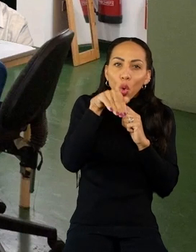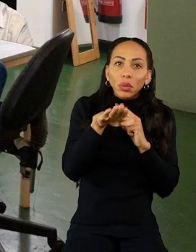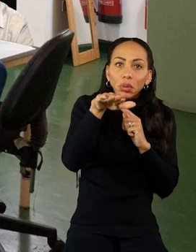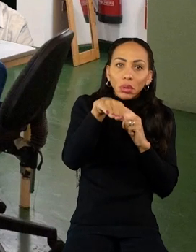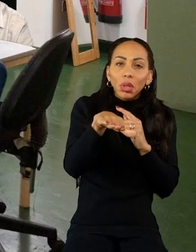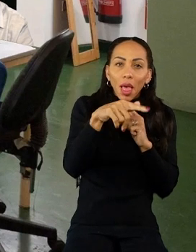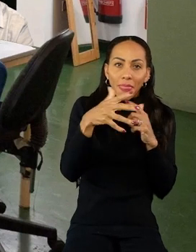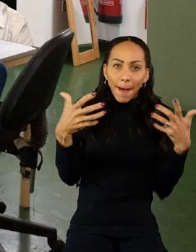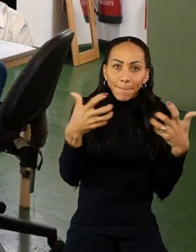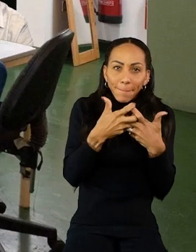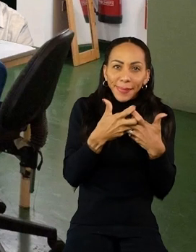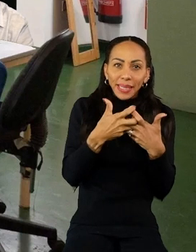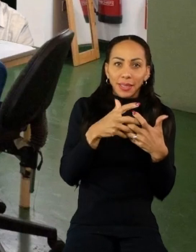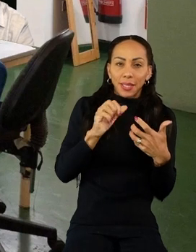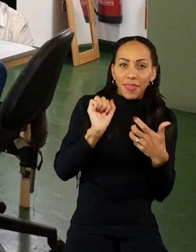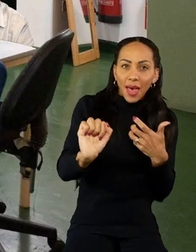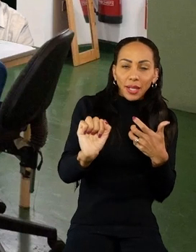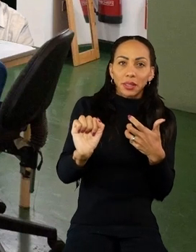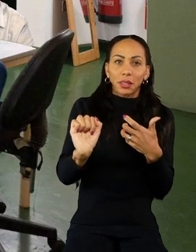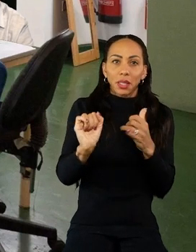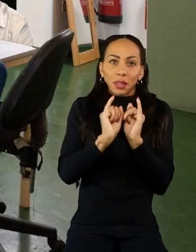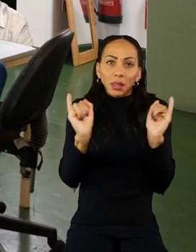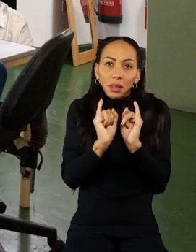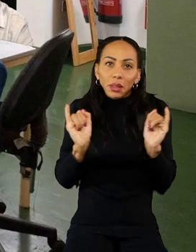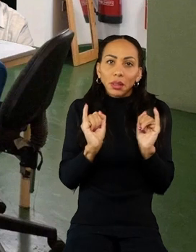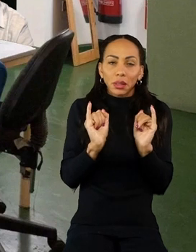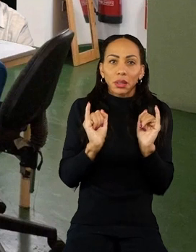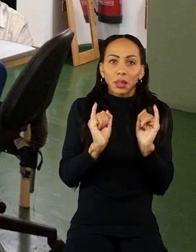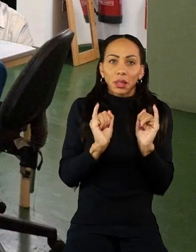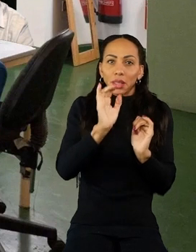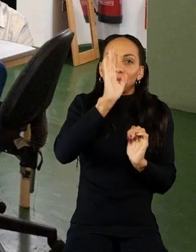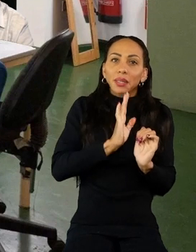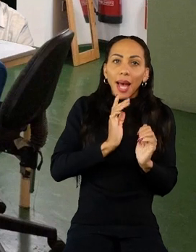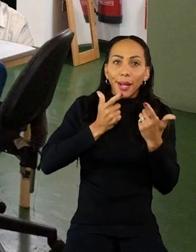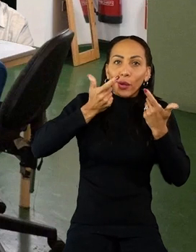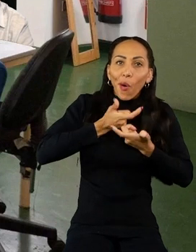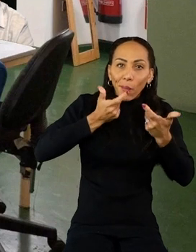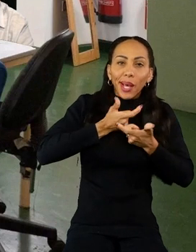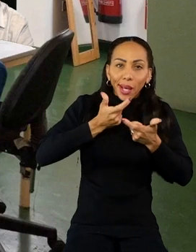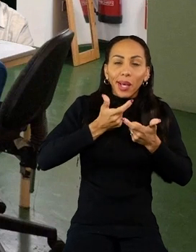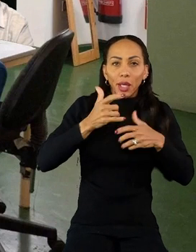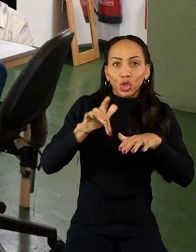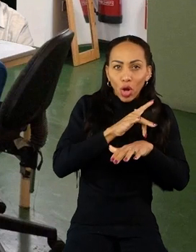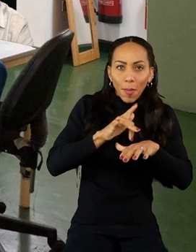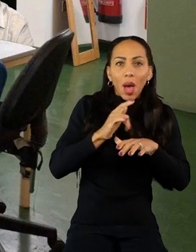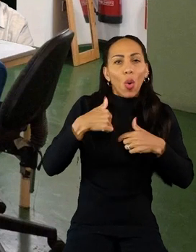of bite, that's delivered in a way that works with that tragicomic